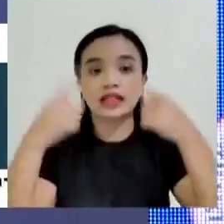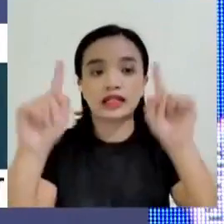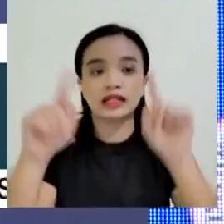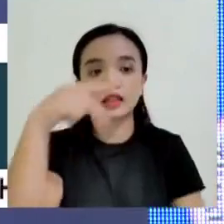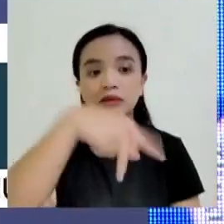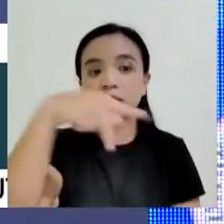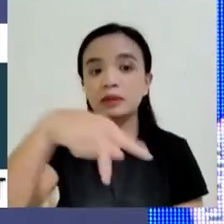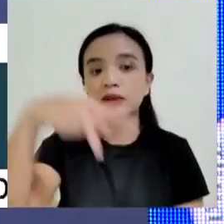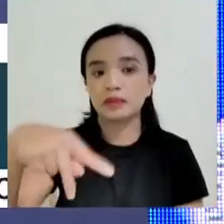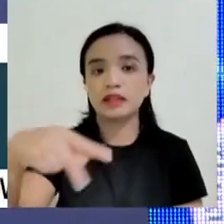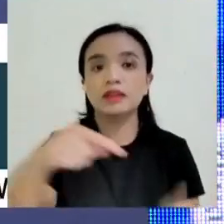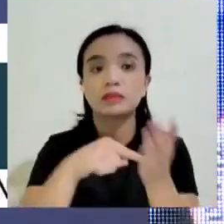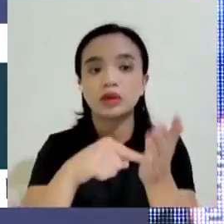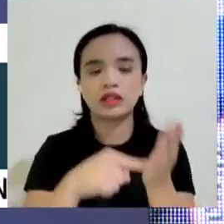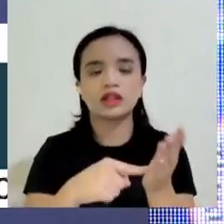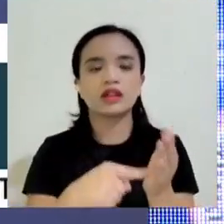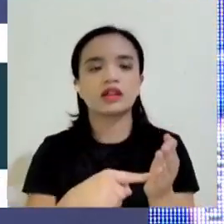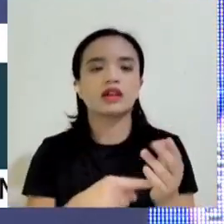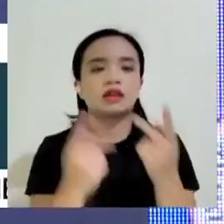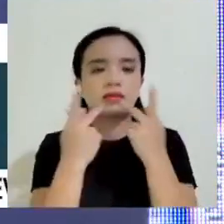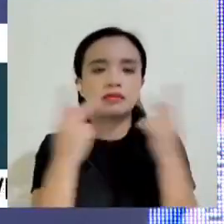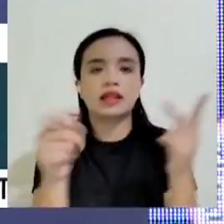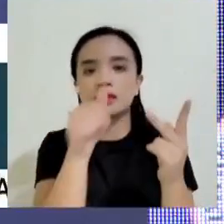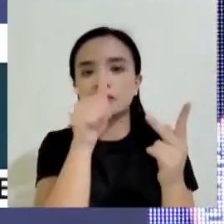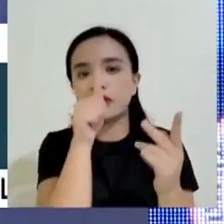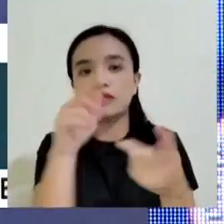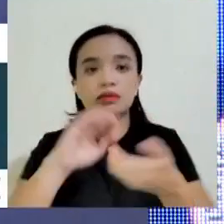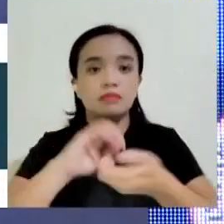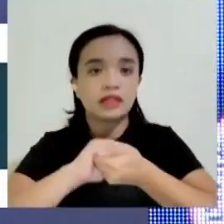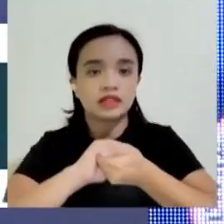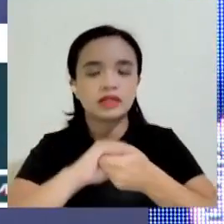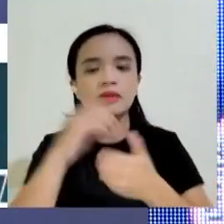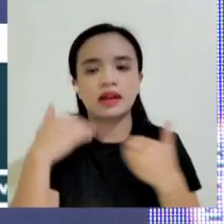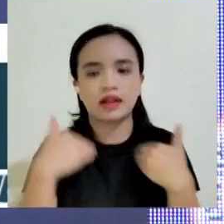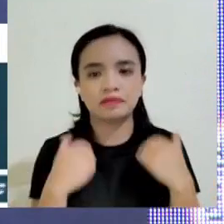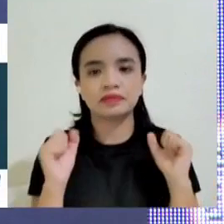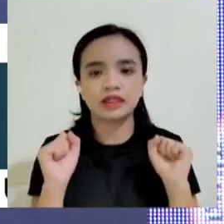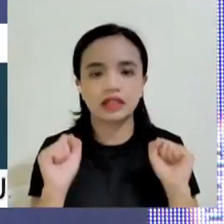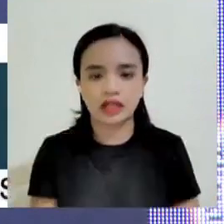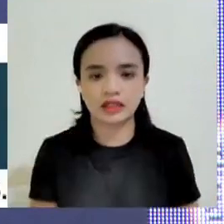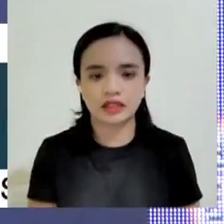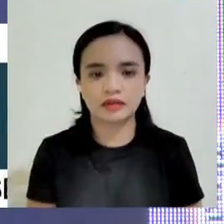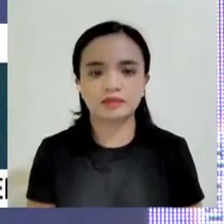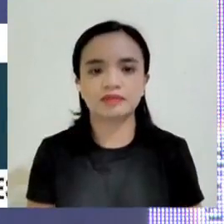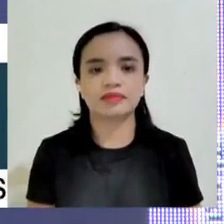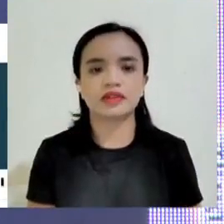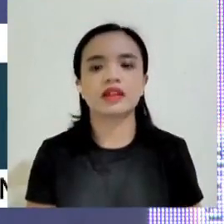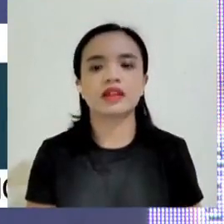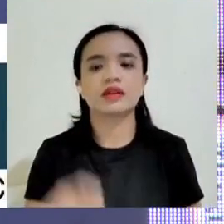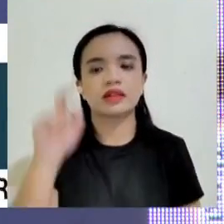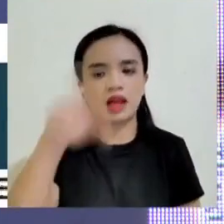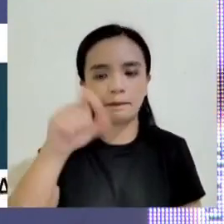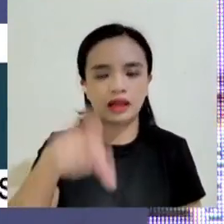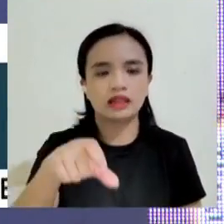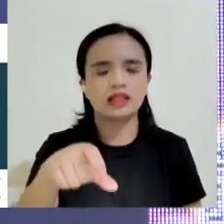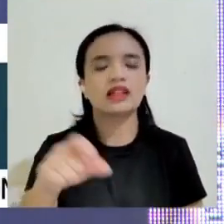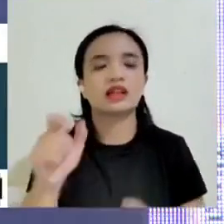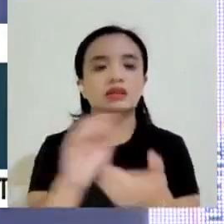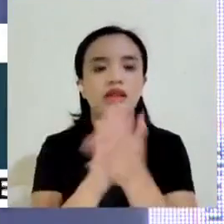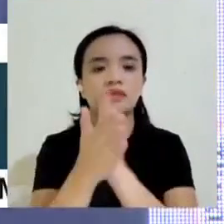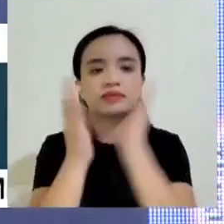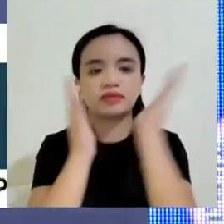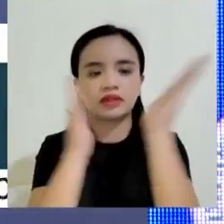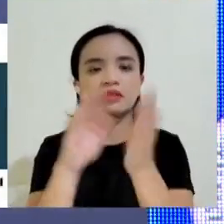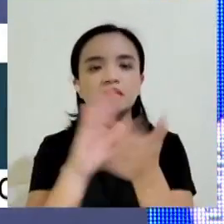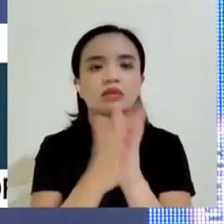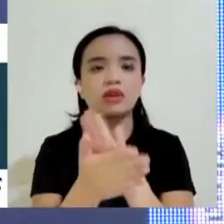the Cebu Airport has the potential and should serve as the model for how airport